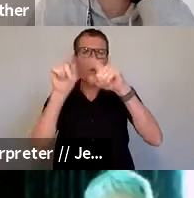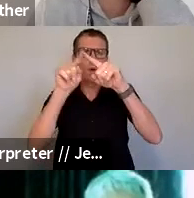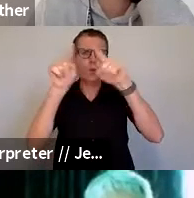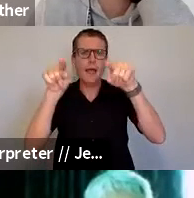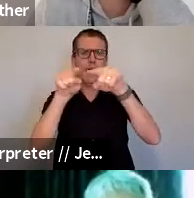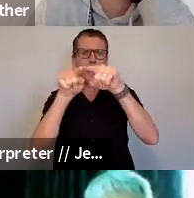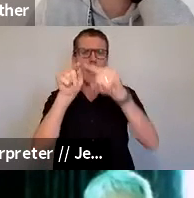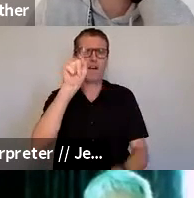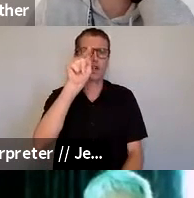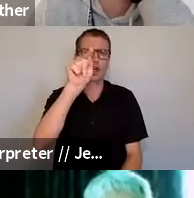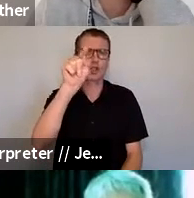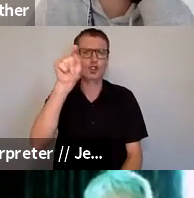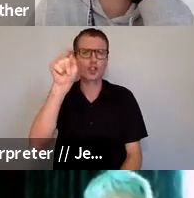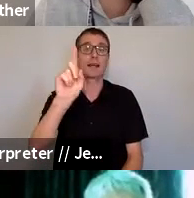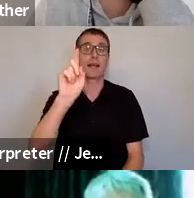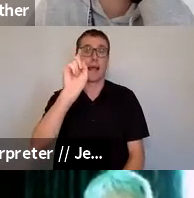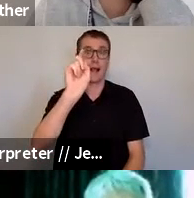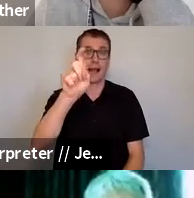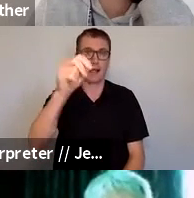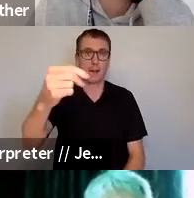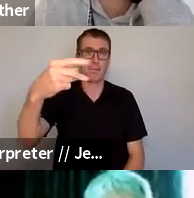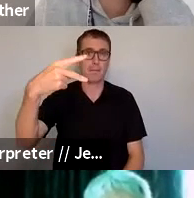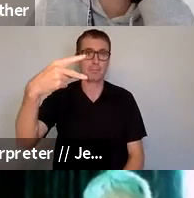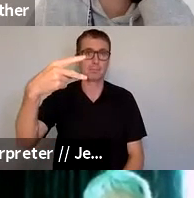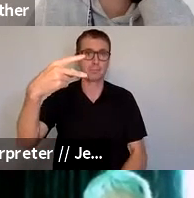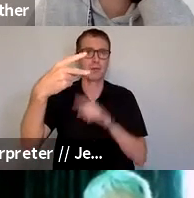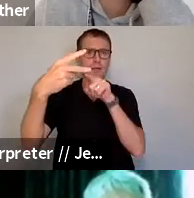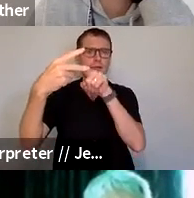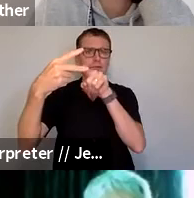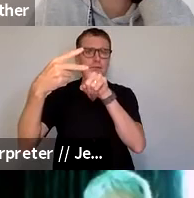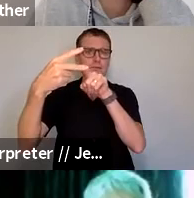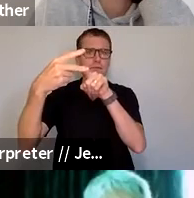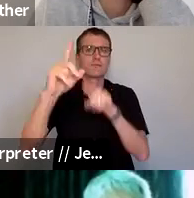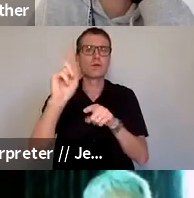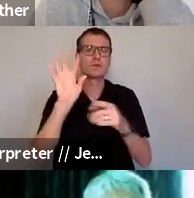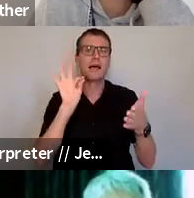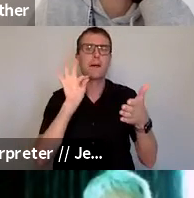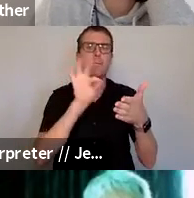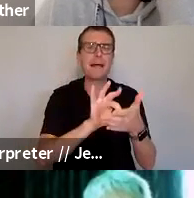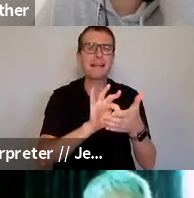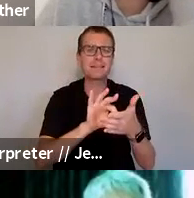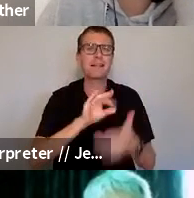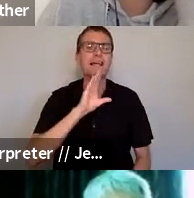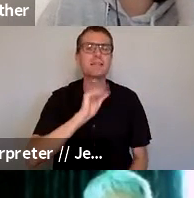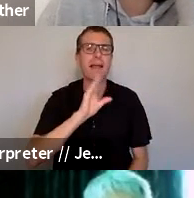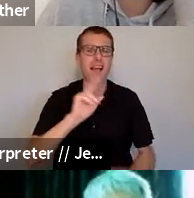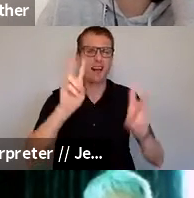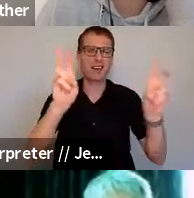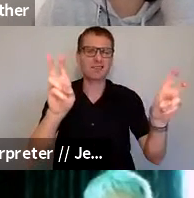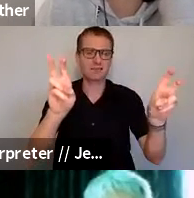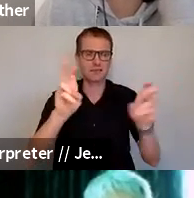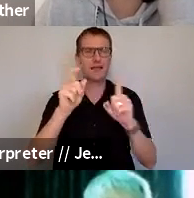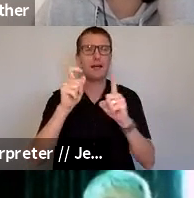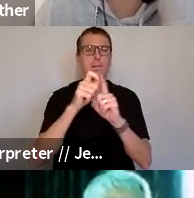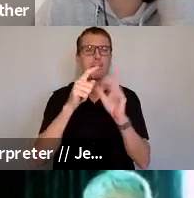it. Click on that, and one of the options is pin speaker. Press that button and then you should see him all